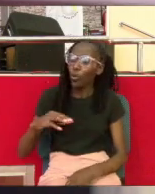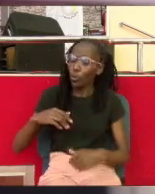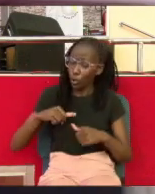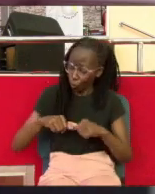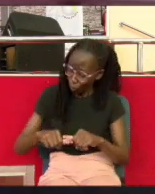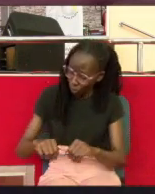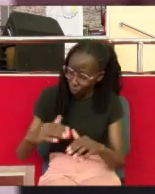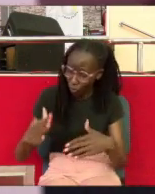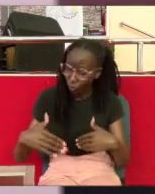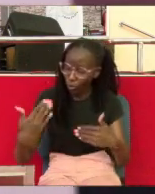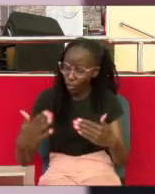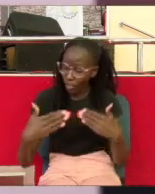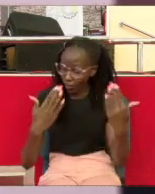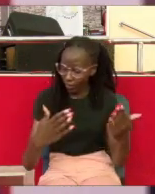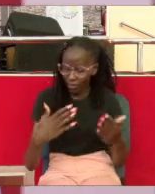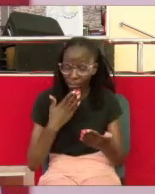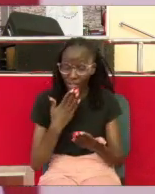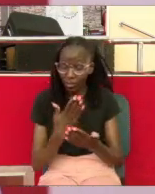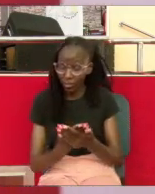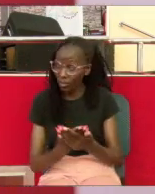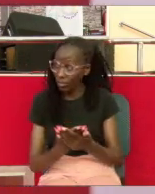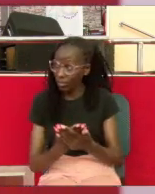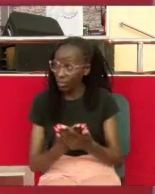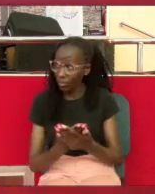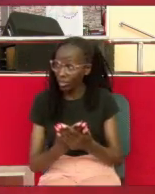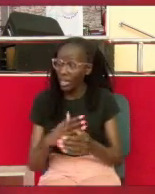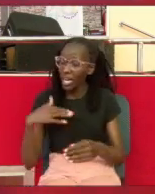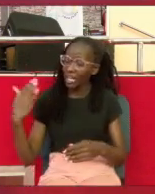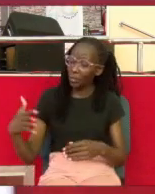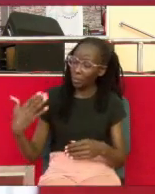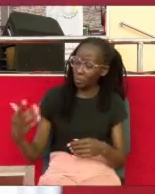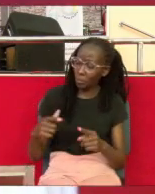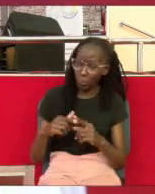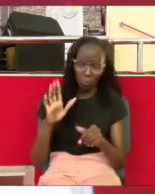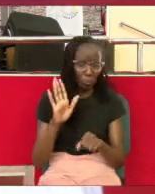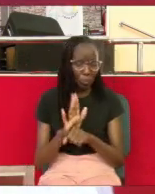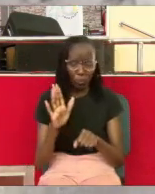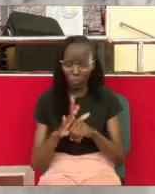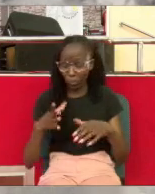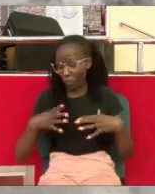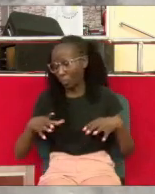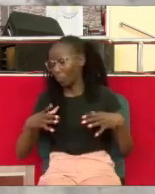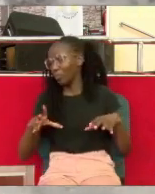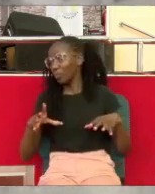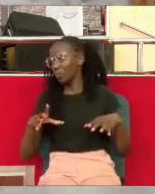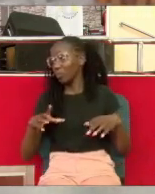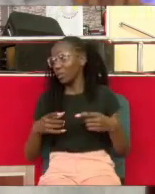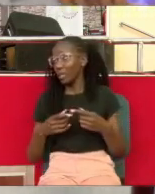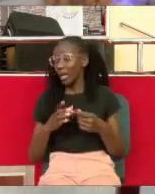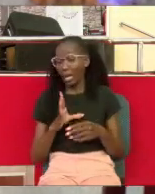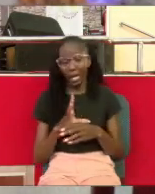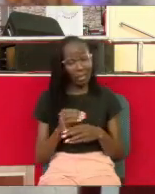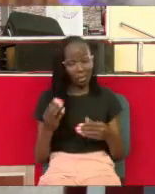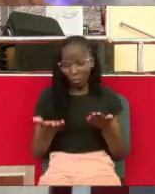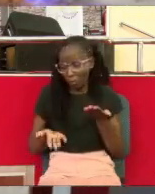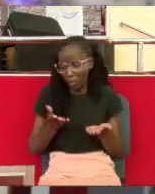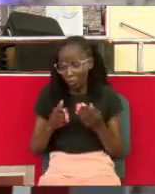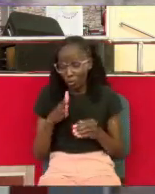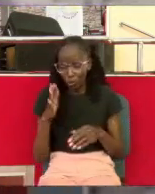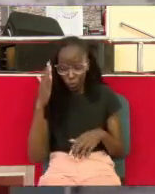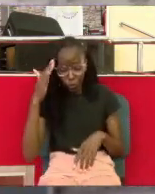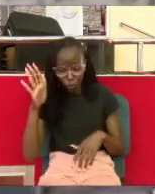often. You have thanked many people. And maybe sometimes you wonder what